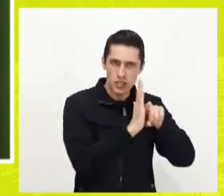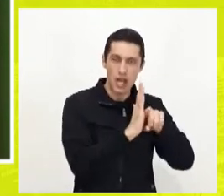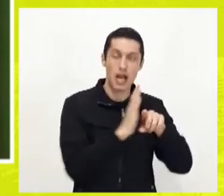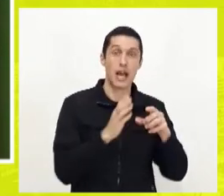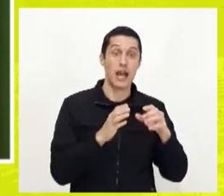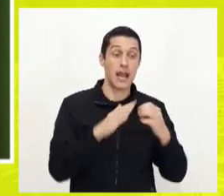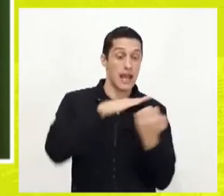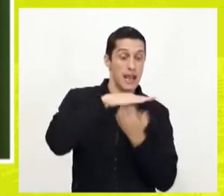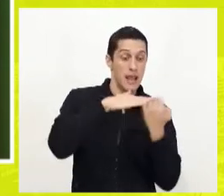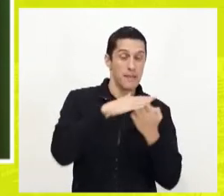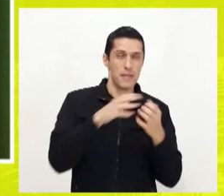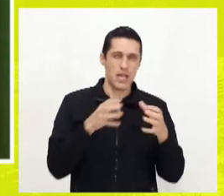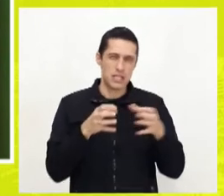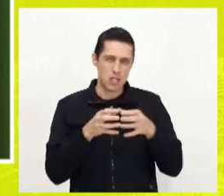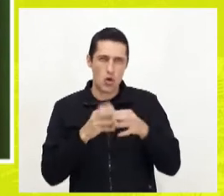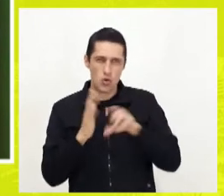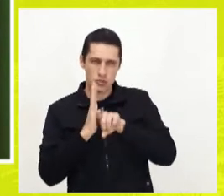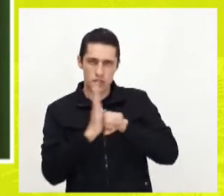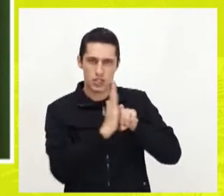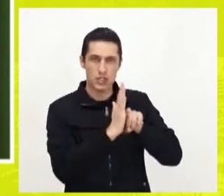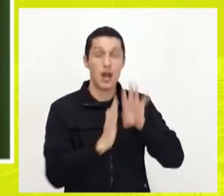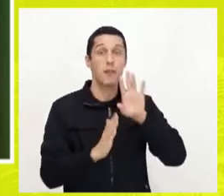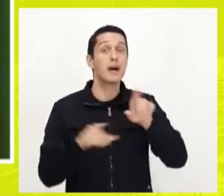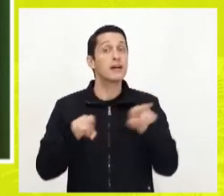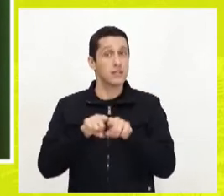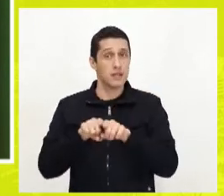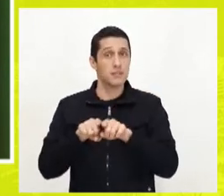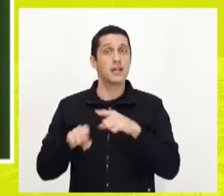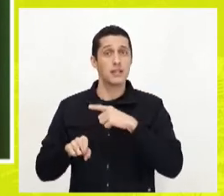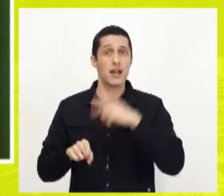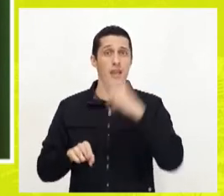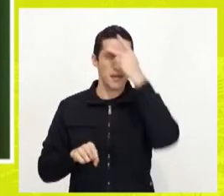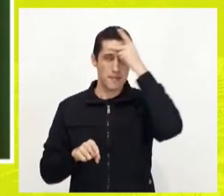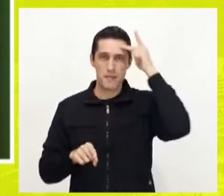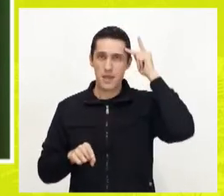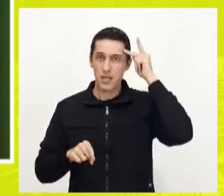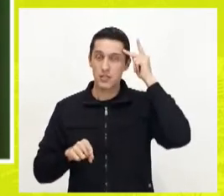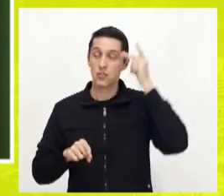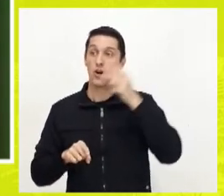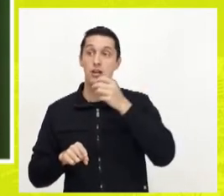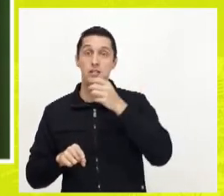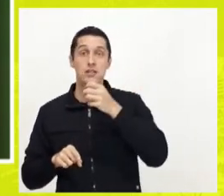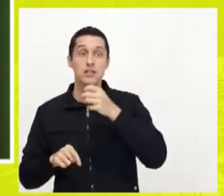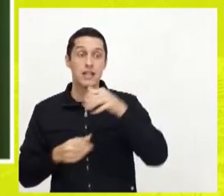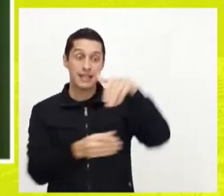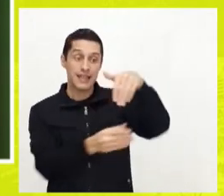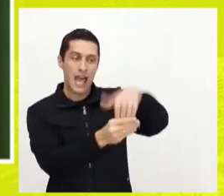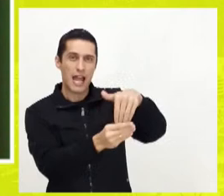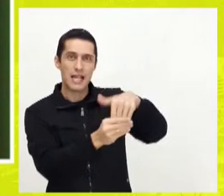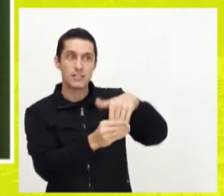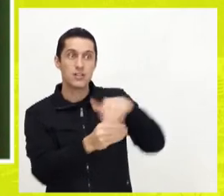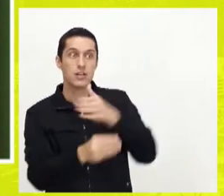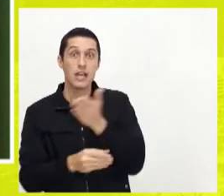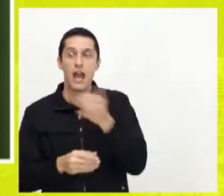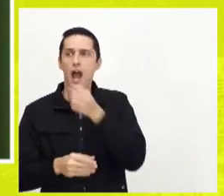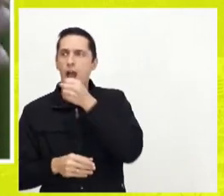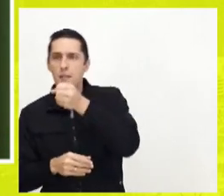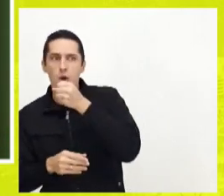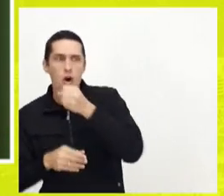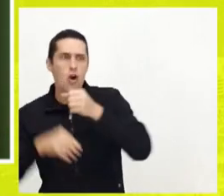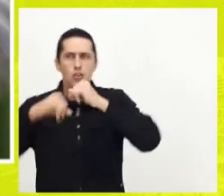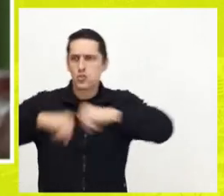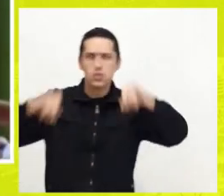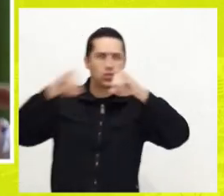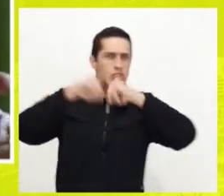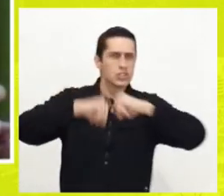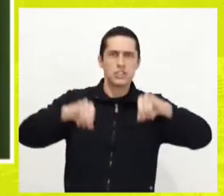people who are there on daily coverage the breaking news of the election so for effectively to have